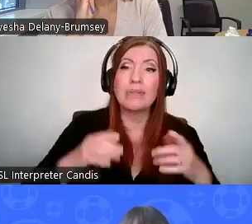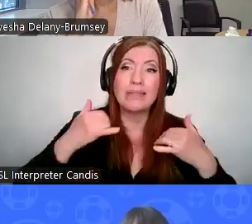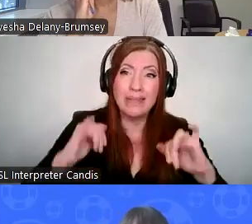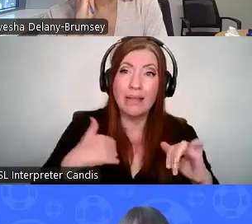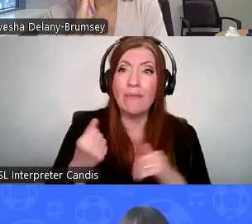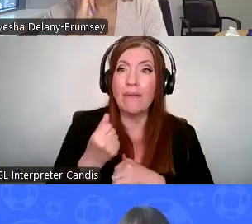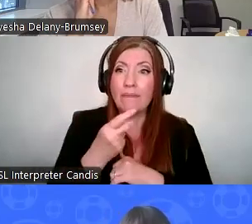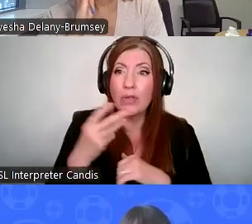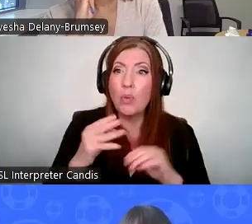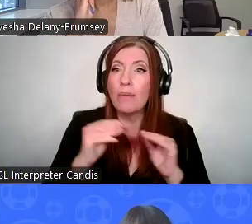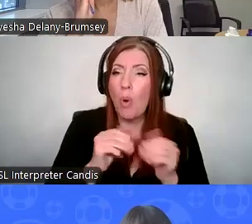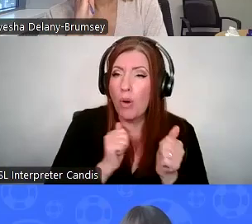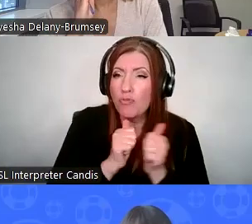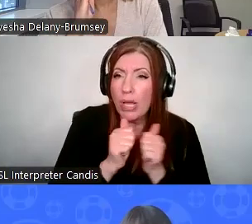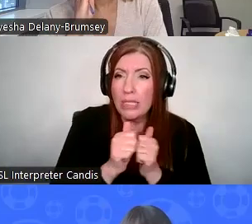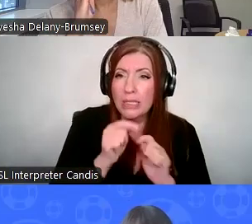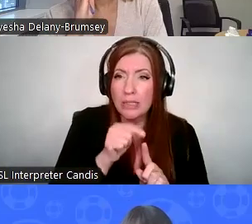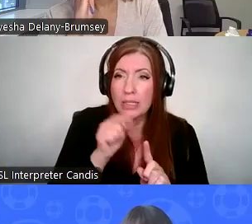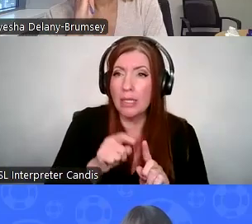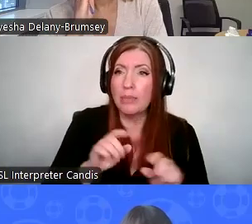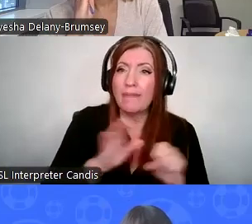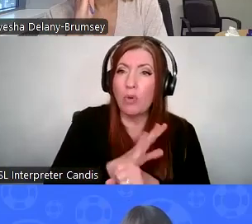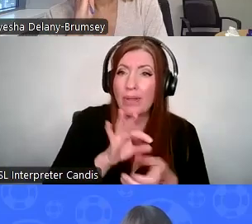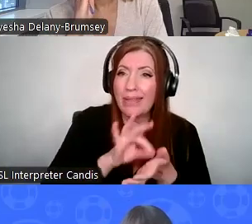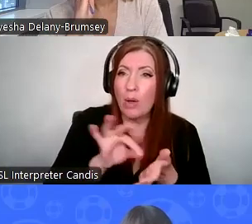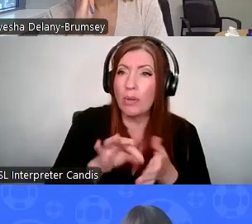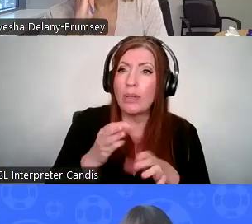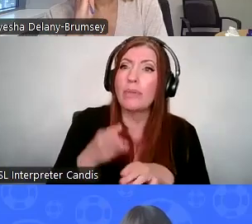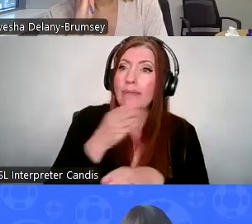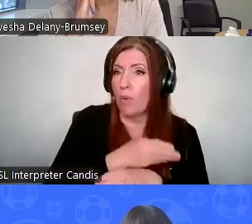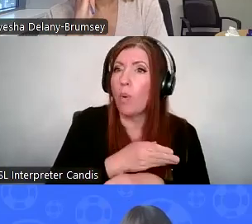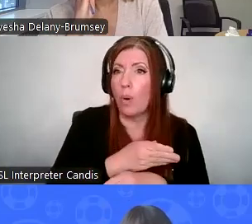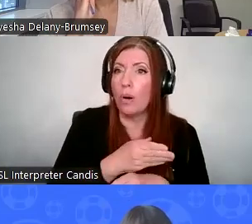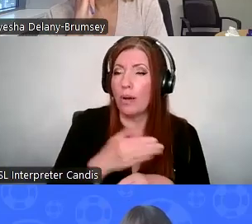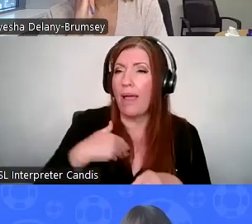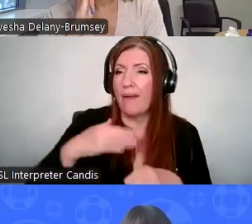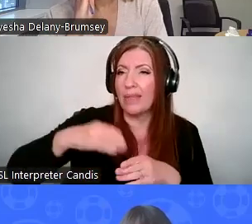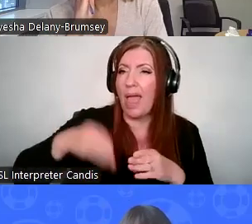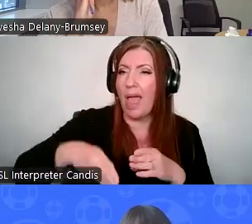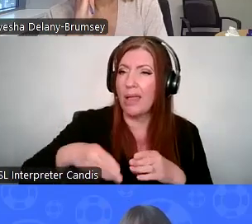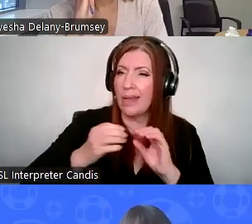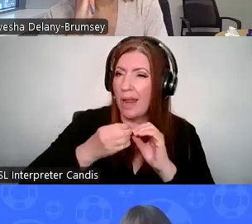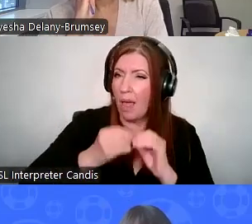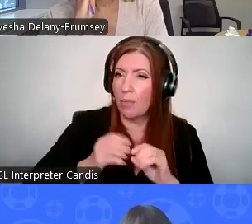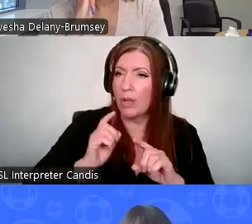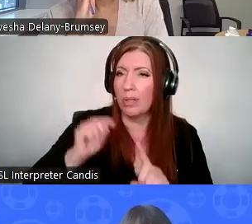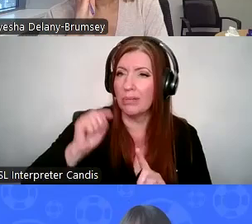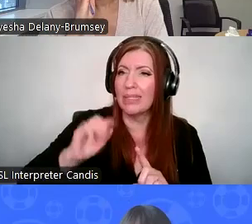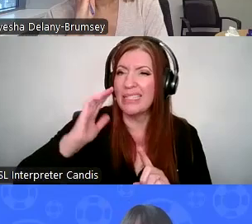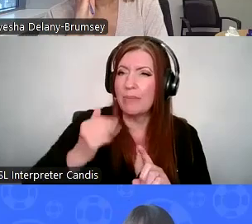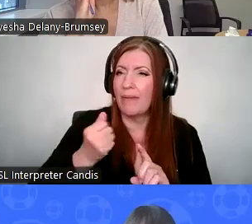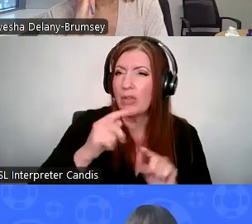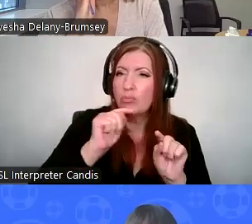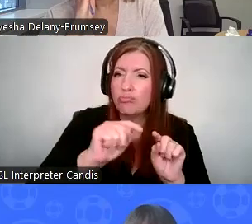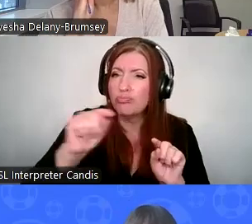more races that need to be fully counted before we have the kind of end margins, but it's coming down to a few races that are still